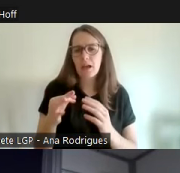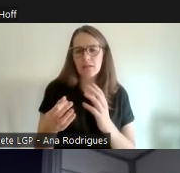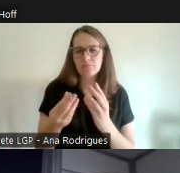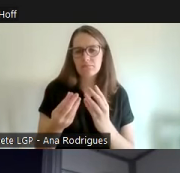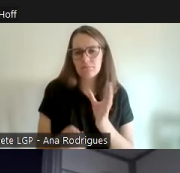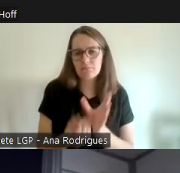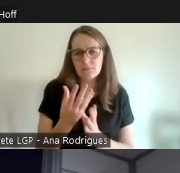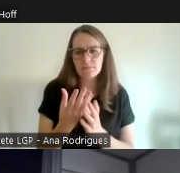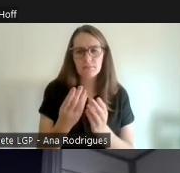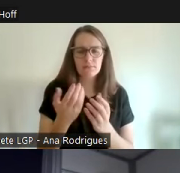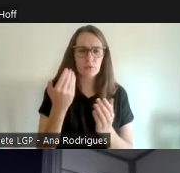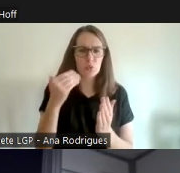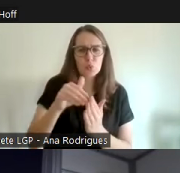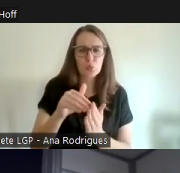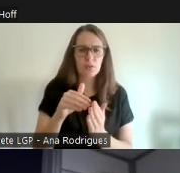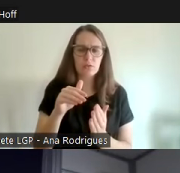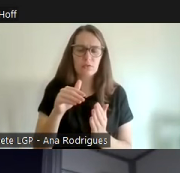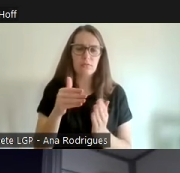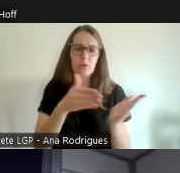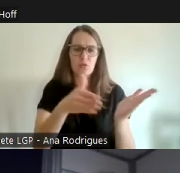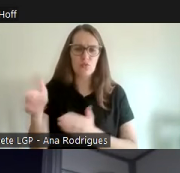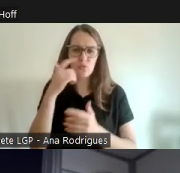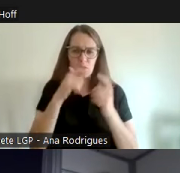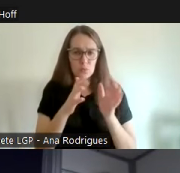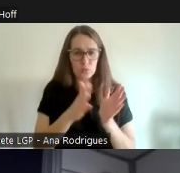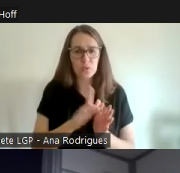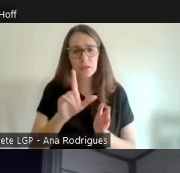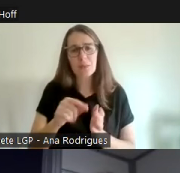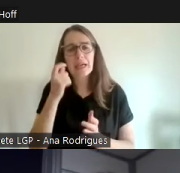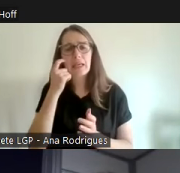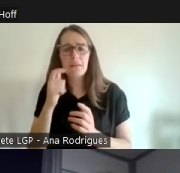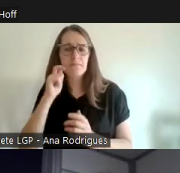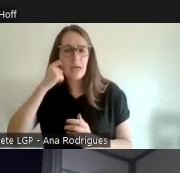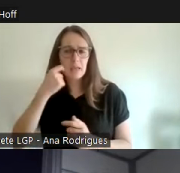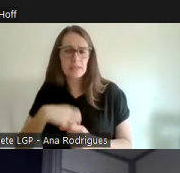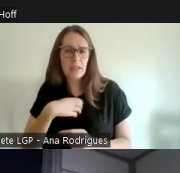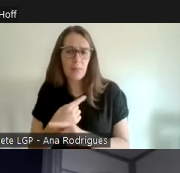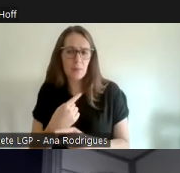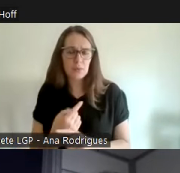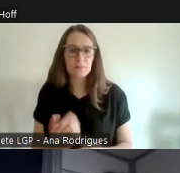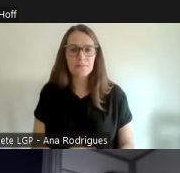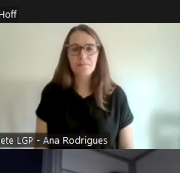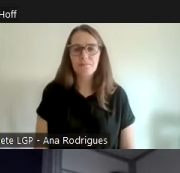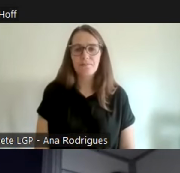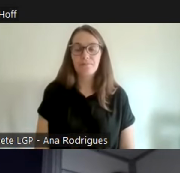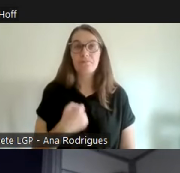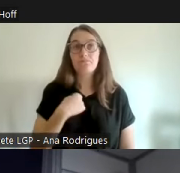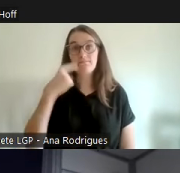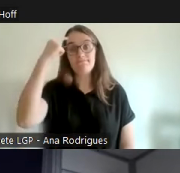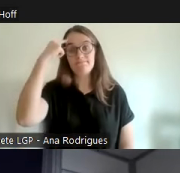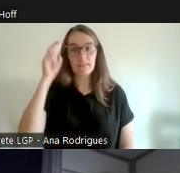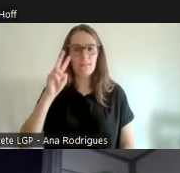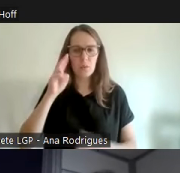that involve everyone included, or everyone affected. What comes to my mind when I first think